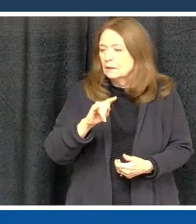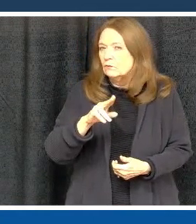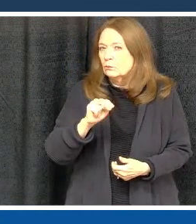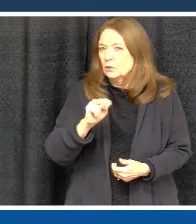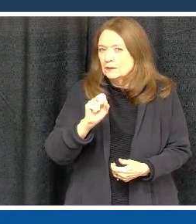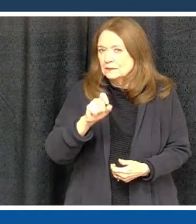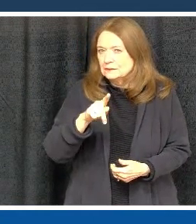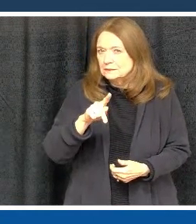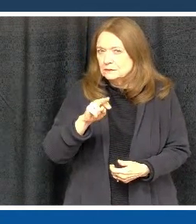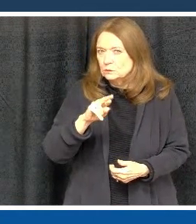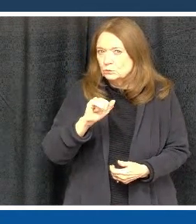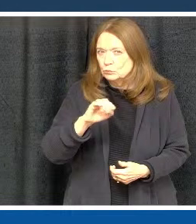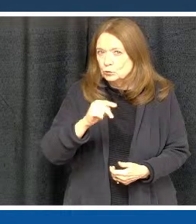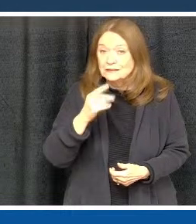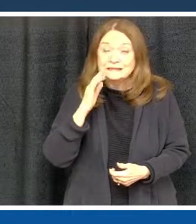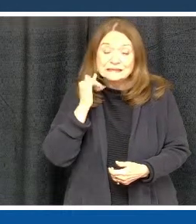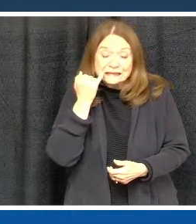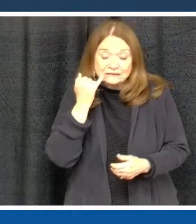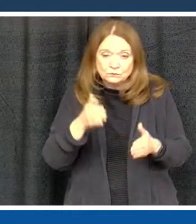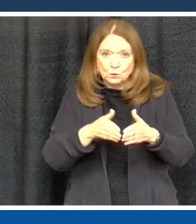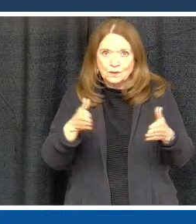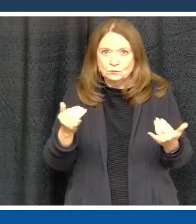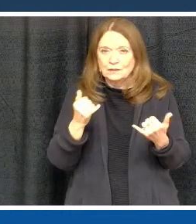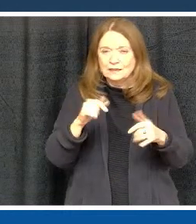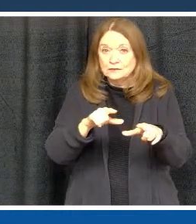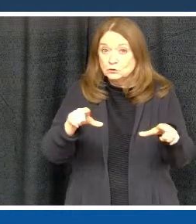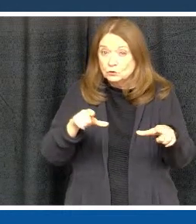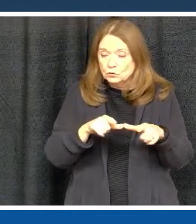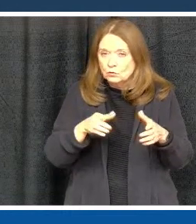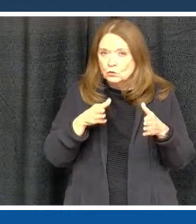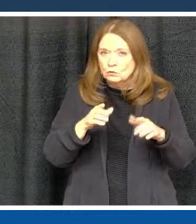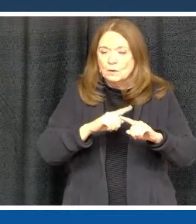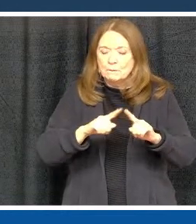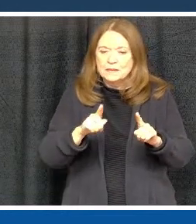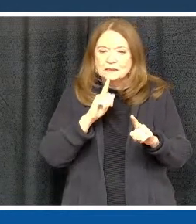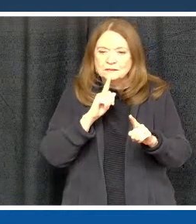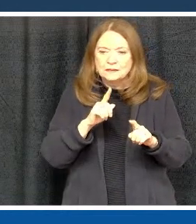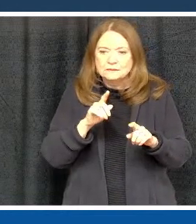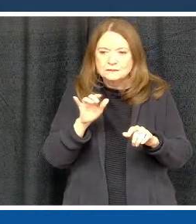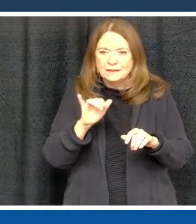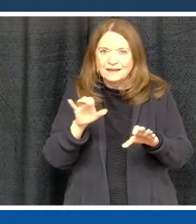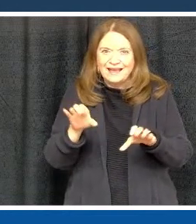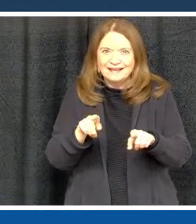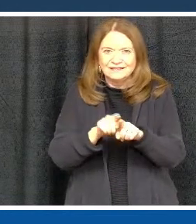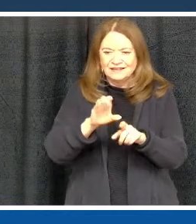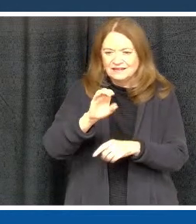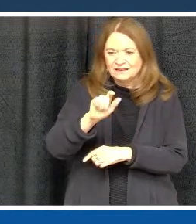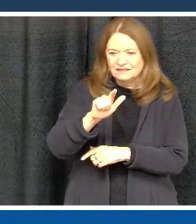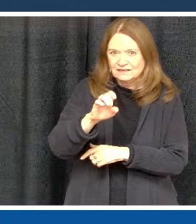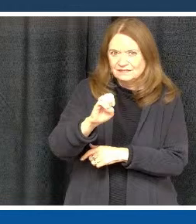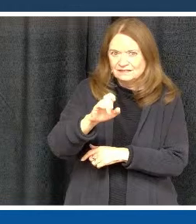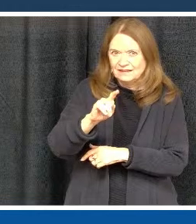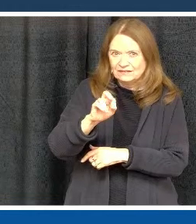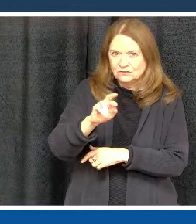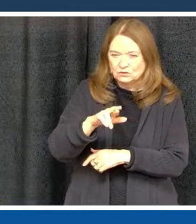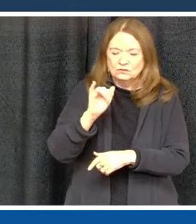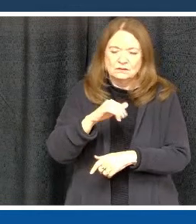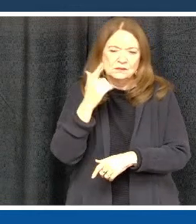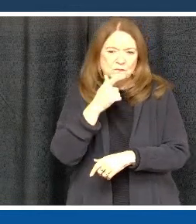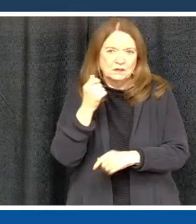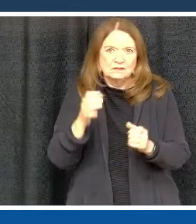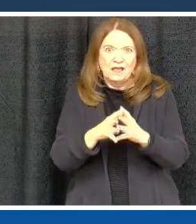should ever be widened. Britton Springs is currently a local road, but it does act like a collector. and that's just due to the volume that is on that